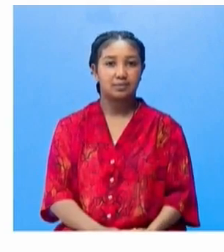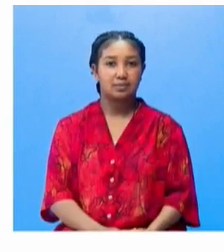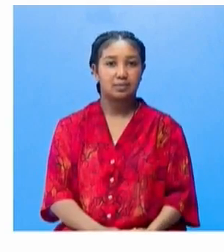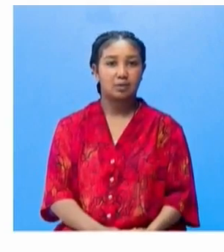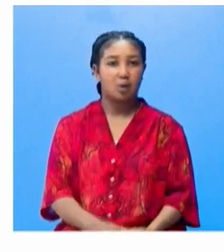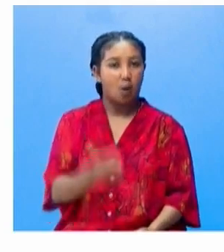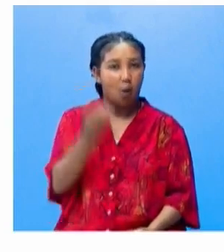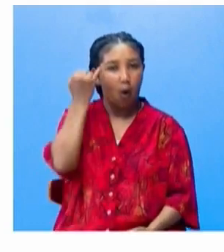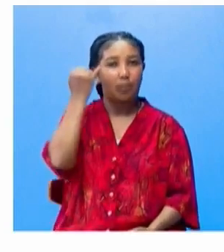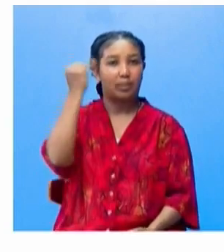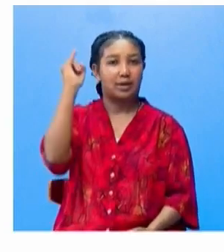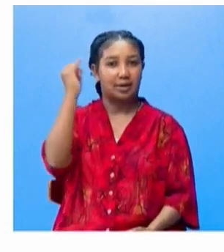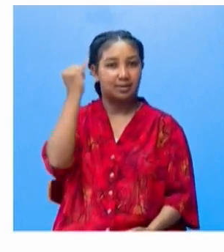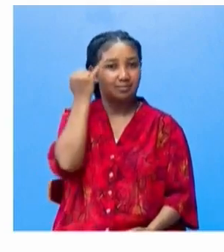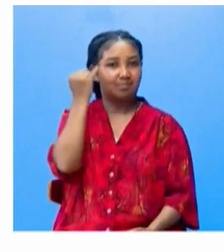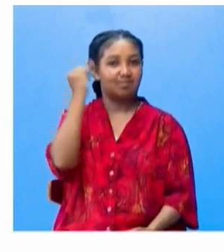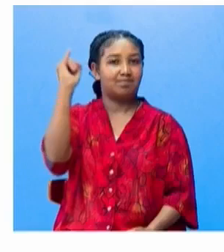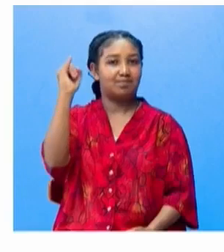opinion.